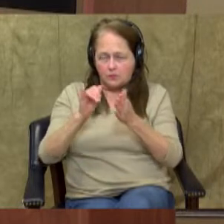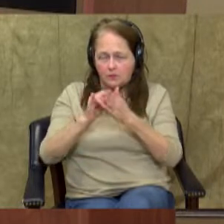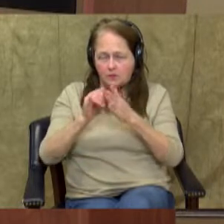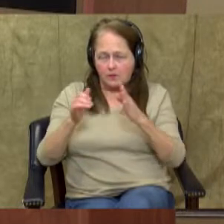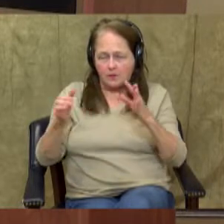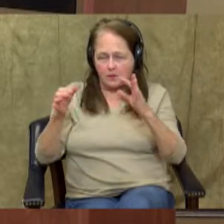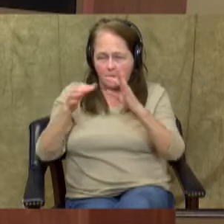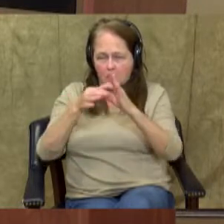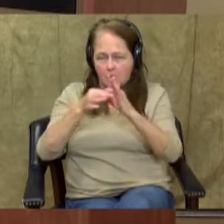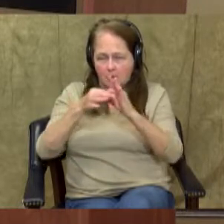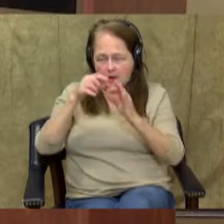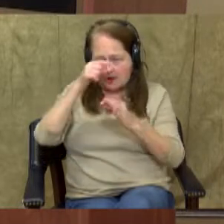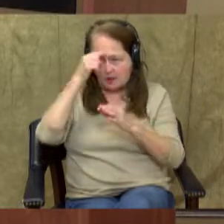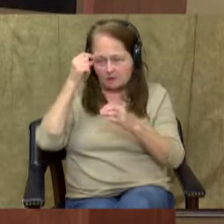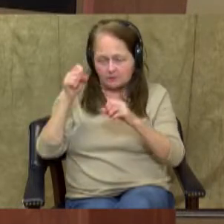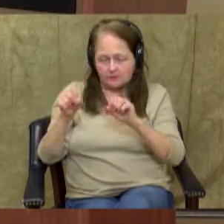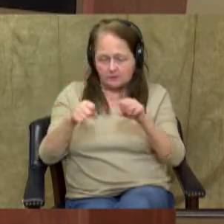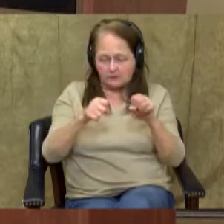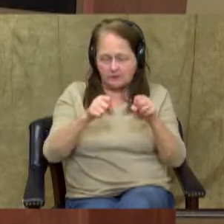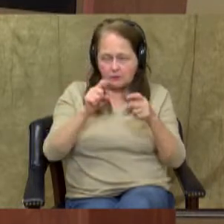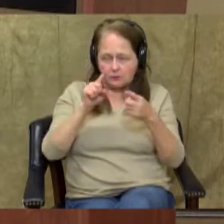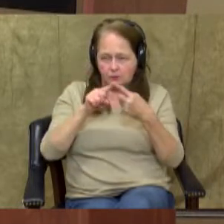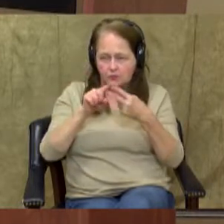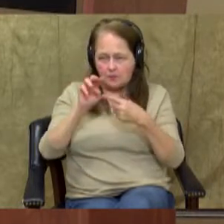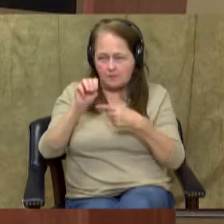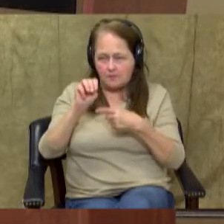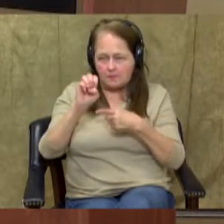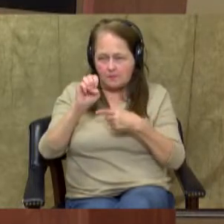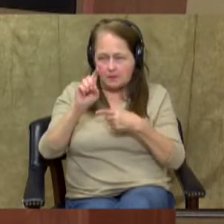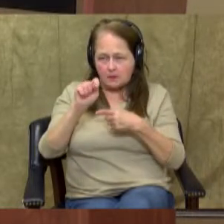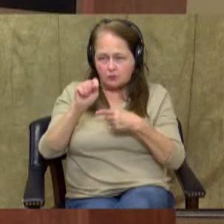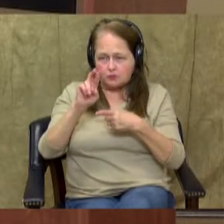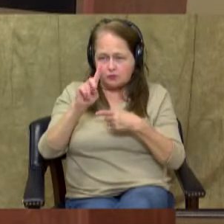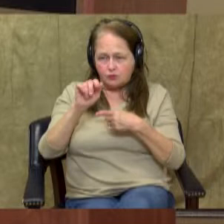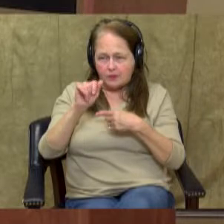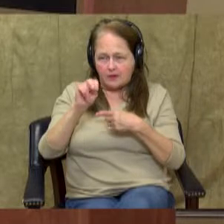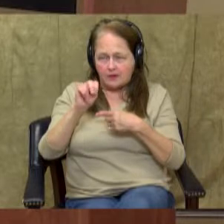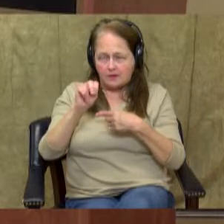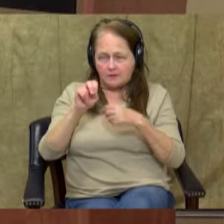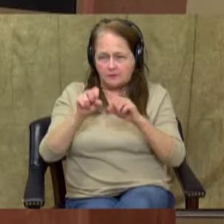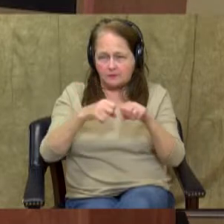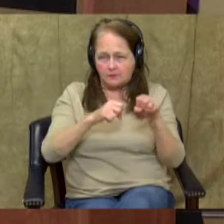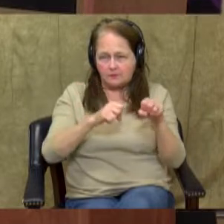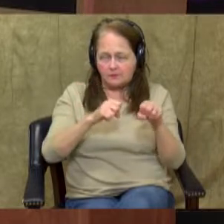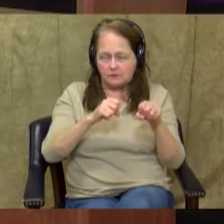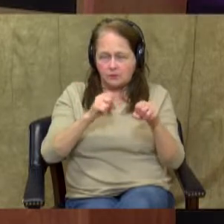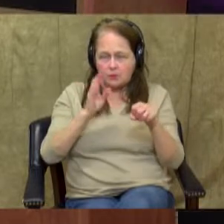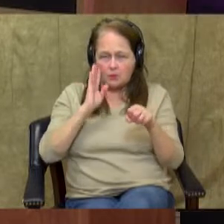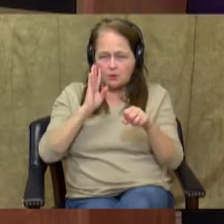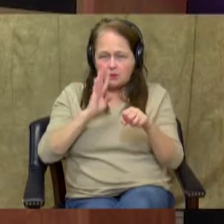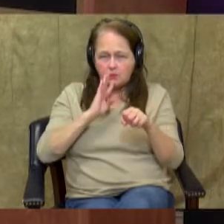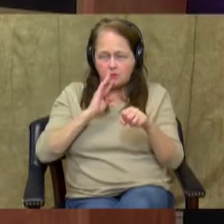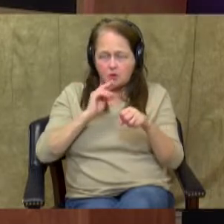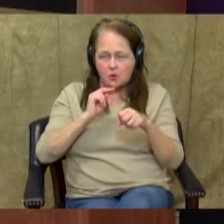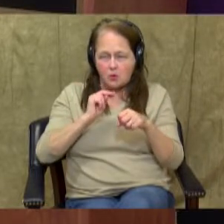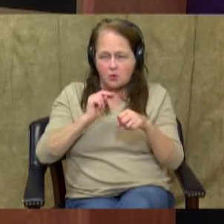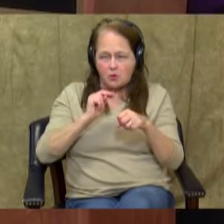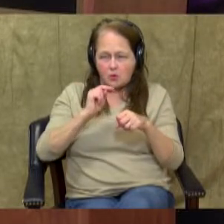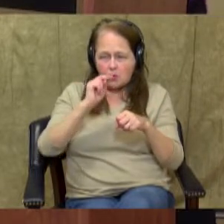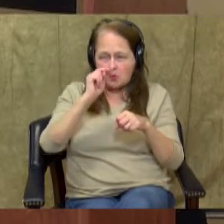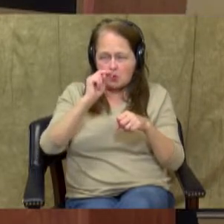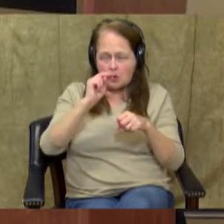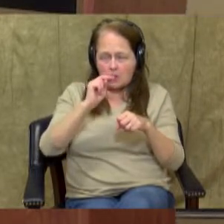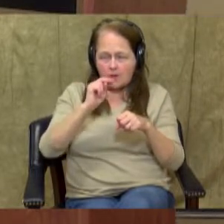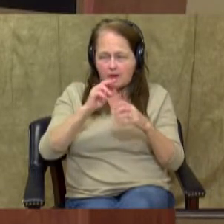connects the Black Sea to the Mediterranean Sea. So, as you may have guessed, we're going to be talking about this region, North Africa and